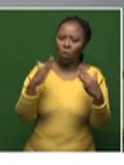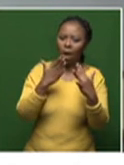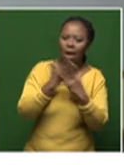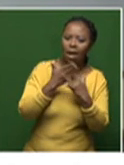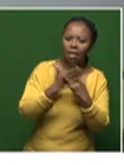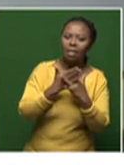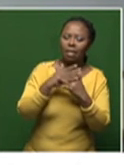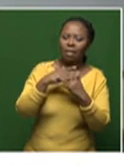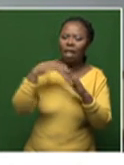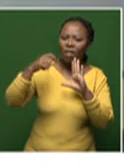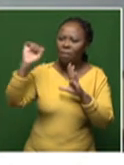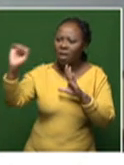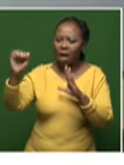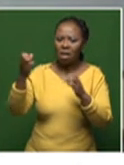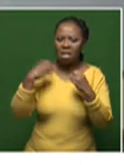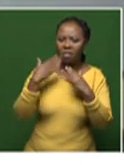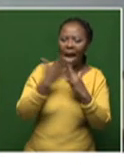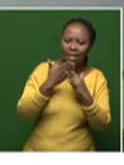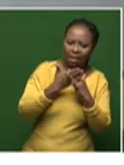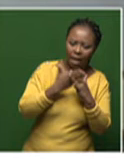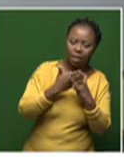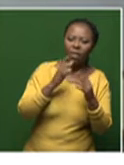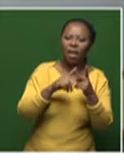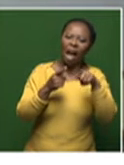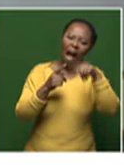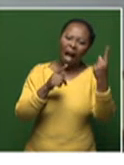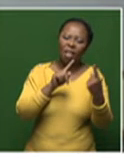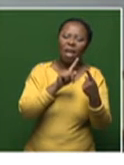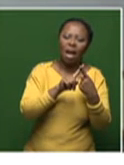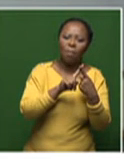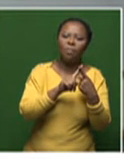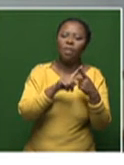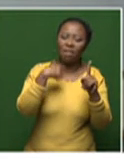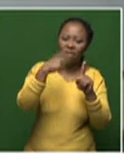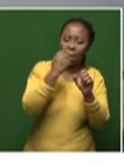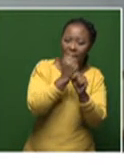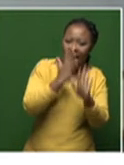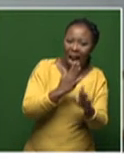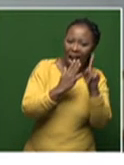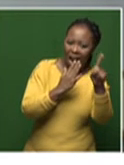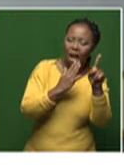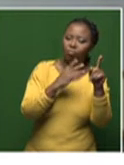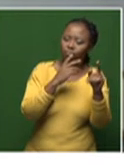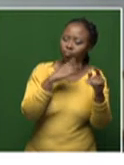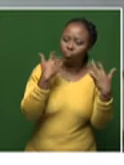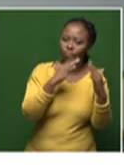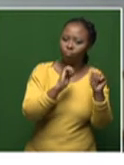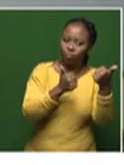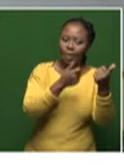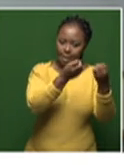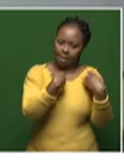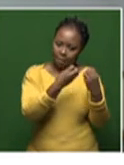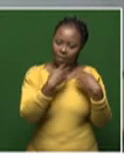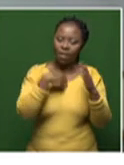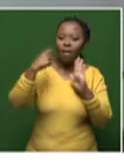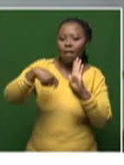of his films. And Khalid Shamis, who's another amazing filmmaker, he as well has given me films. And